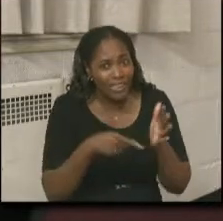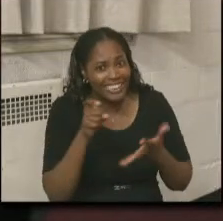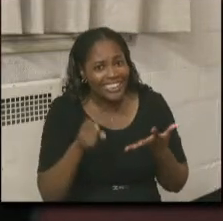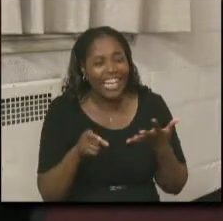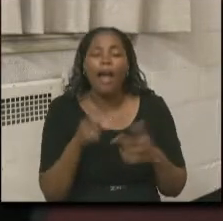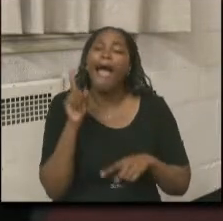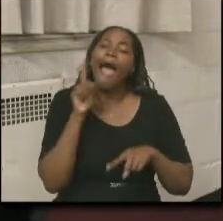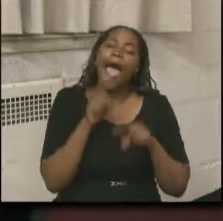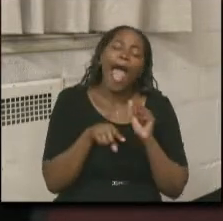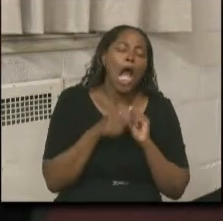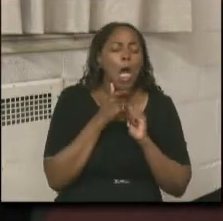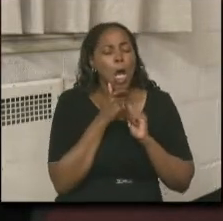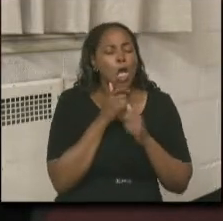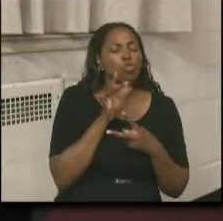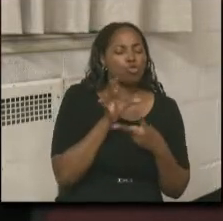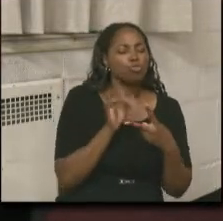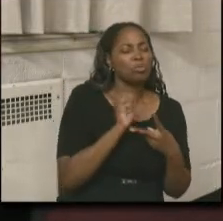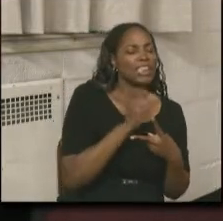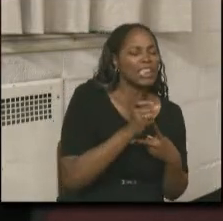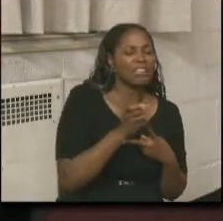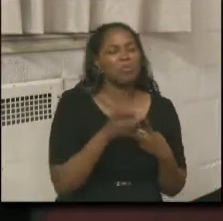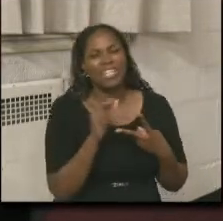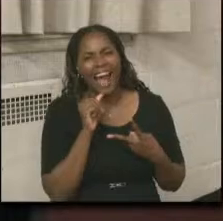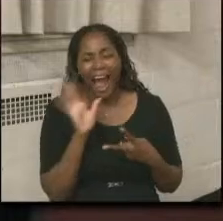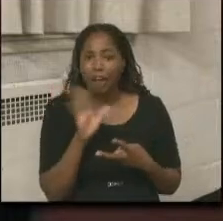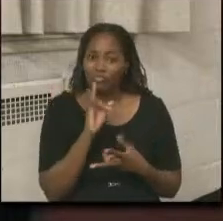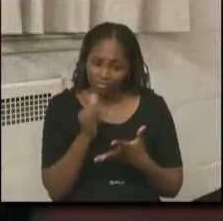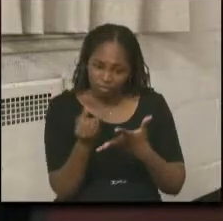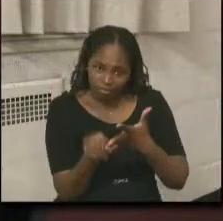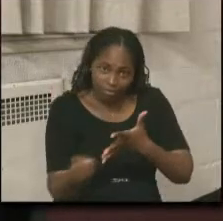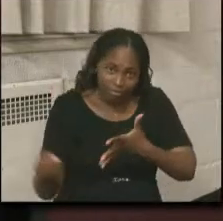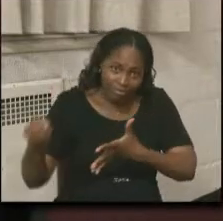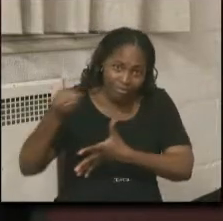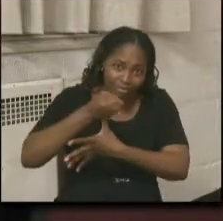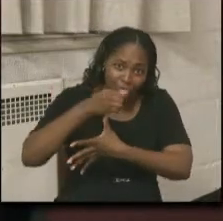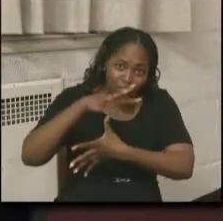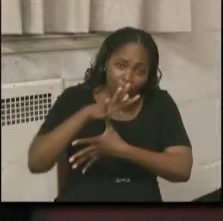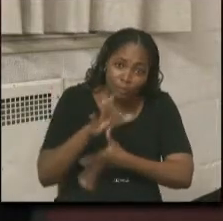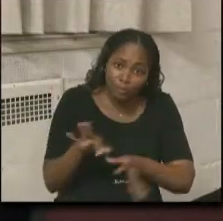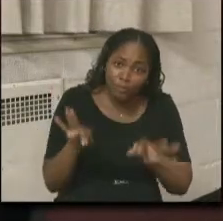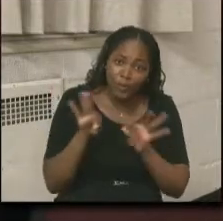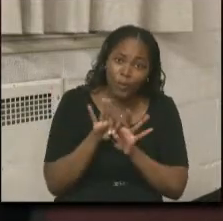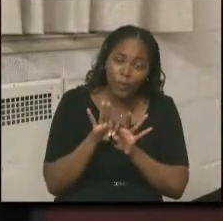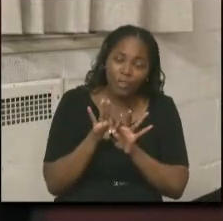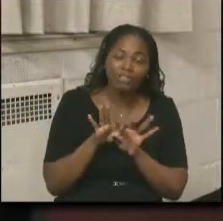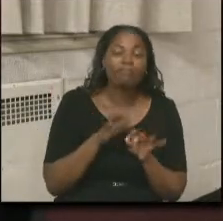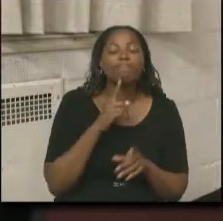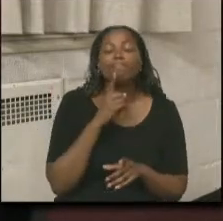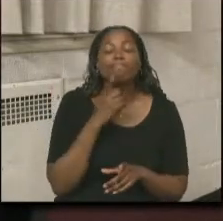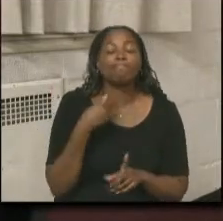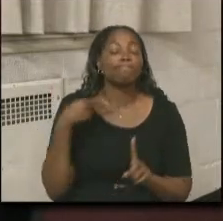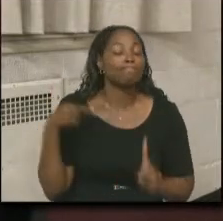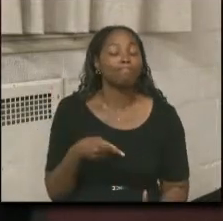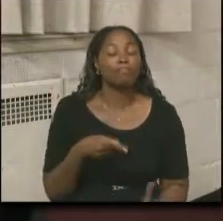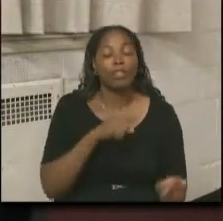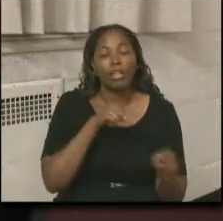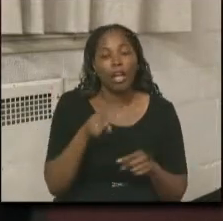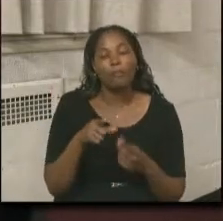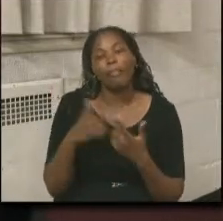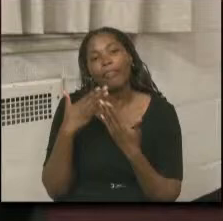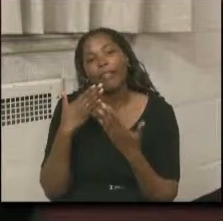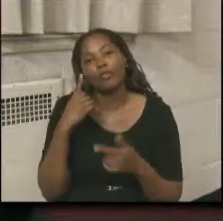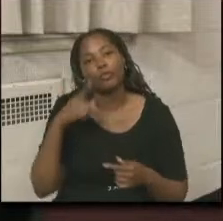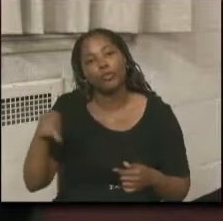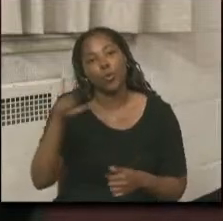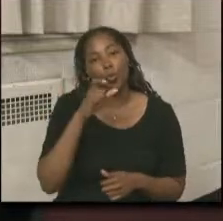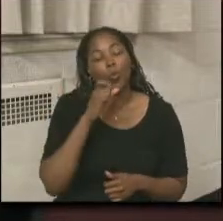not a priority, it's the priority. But I'm mostly here to say thank you to our outgoing board members.